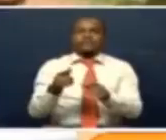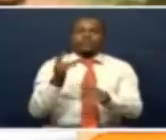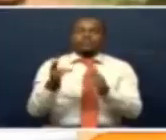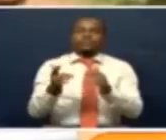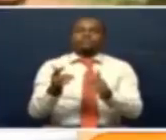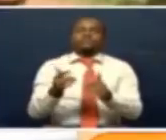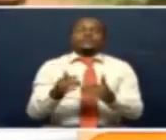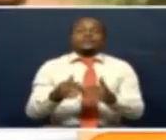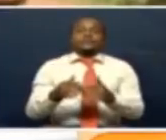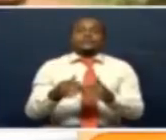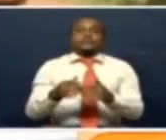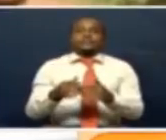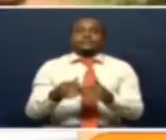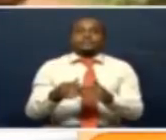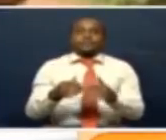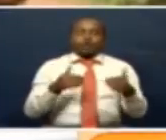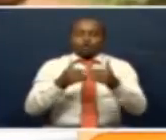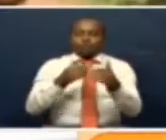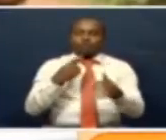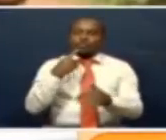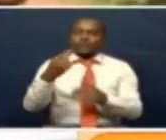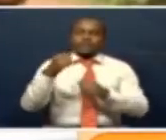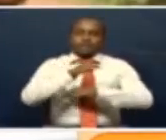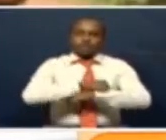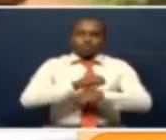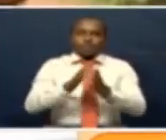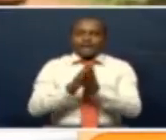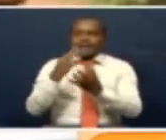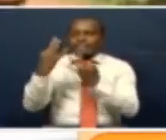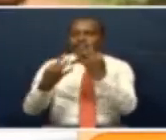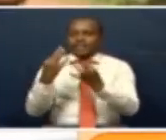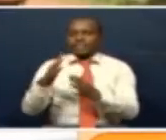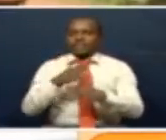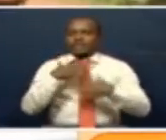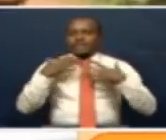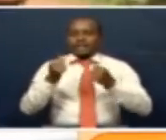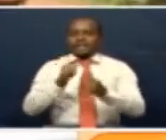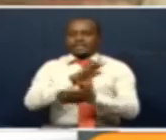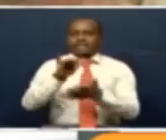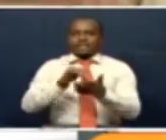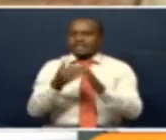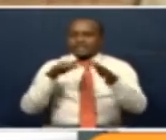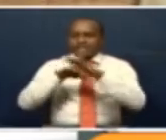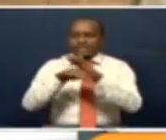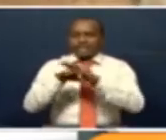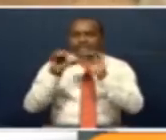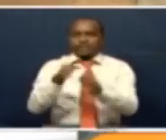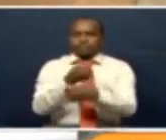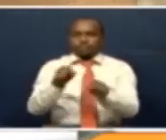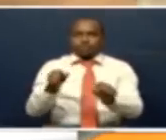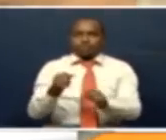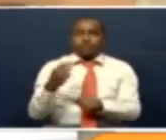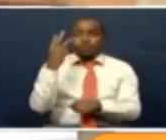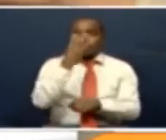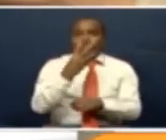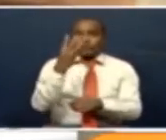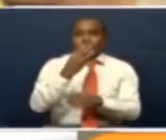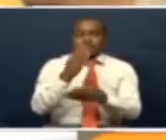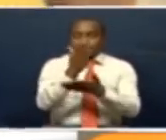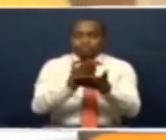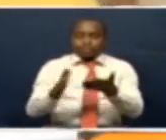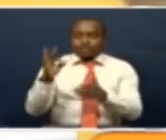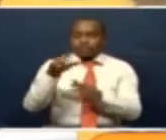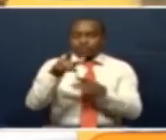same. Nearly 100 schools and 33 health facilities are now inaccessible. On Wednesday, a section of these flood